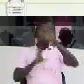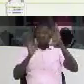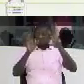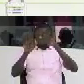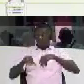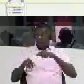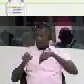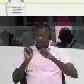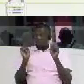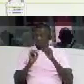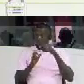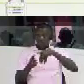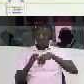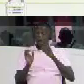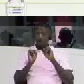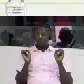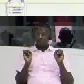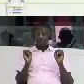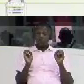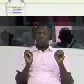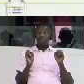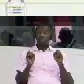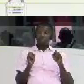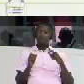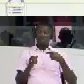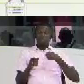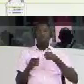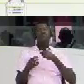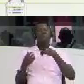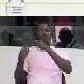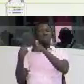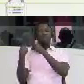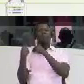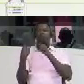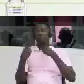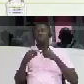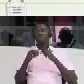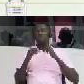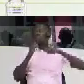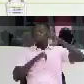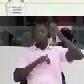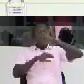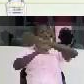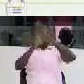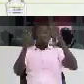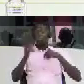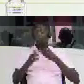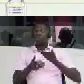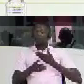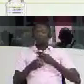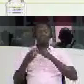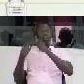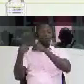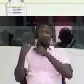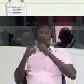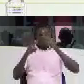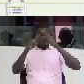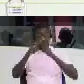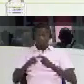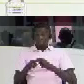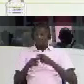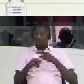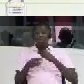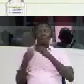of them has come down, léegi maa in charge maa si ñoom yëpp te man maa amee discipline bi maa di take over.